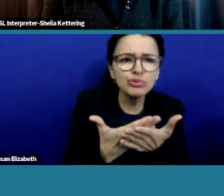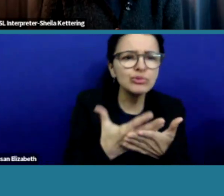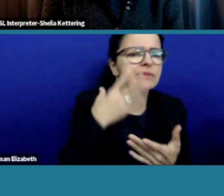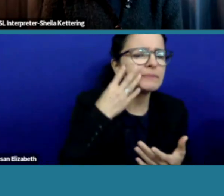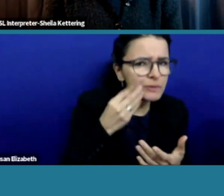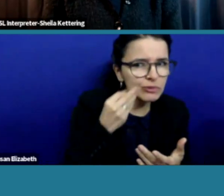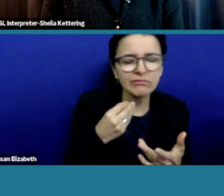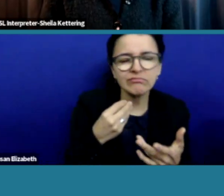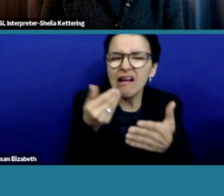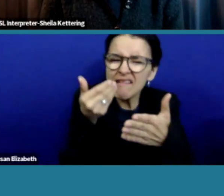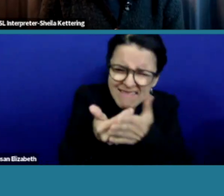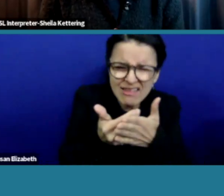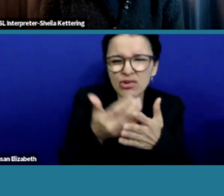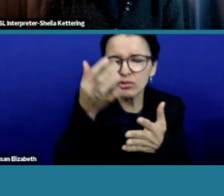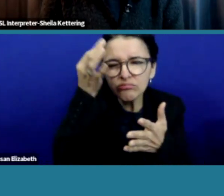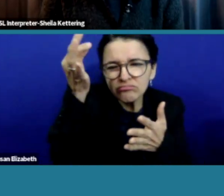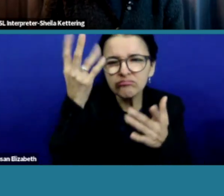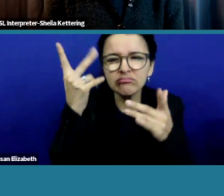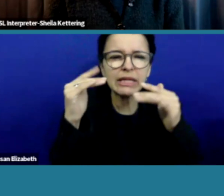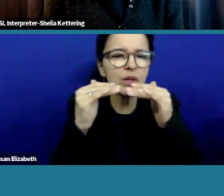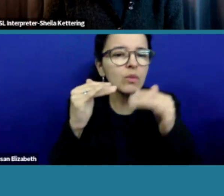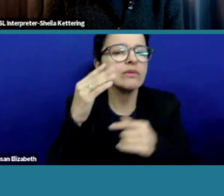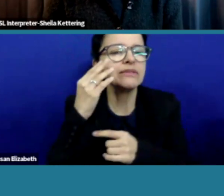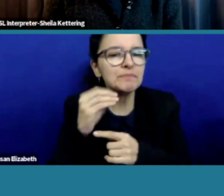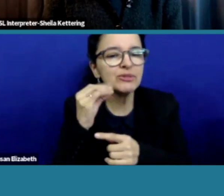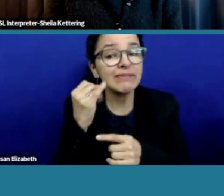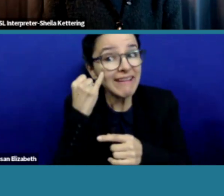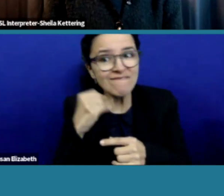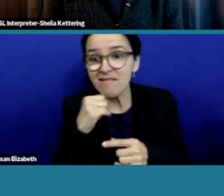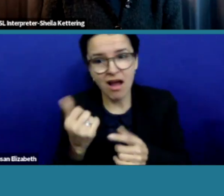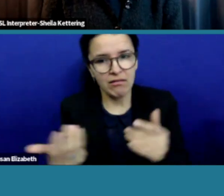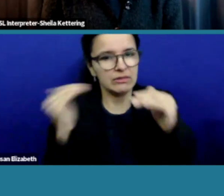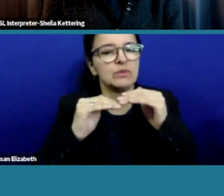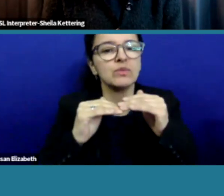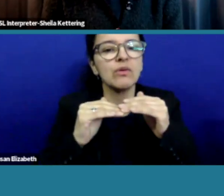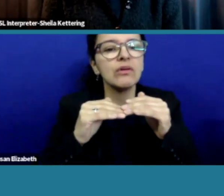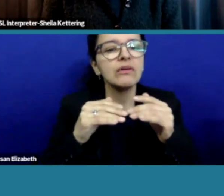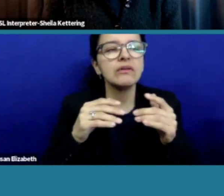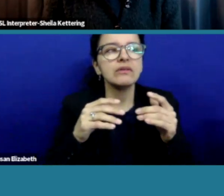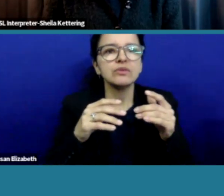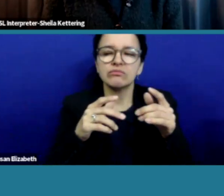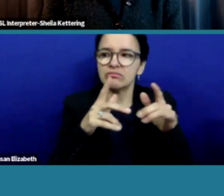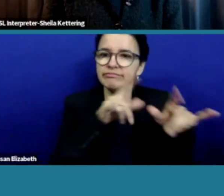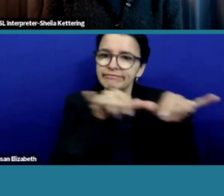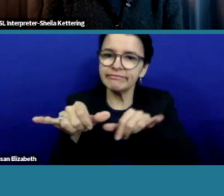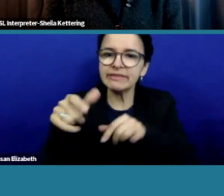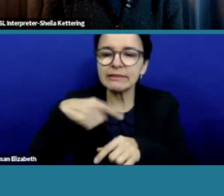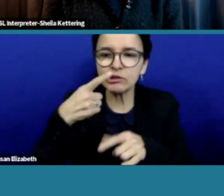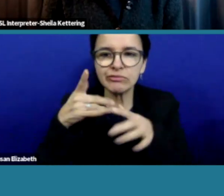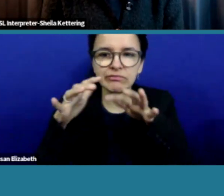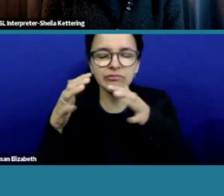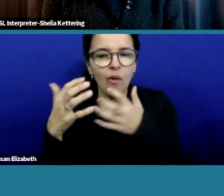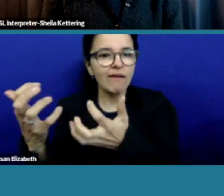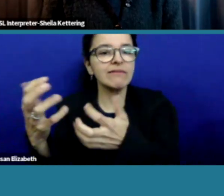and what's happening, making sure the audience has a good experience, knowing where they sit